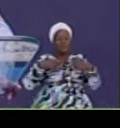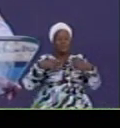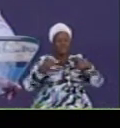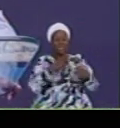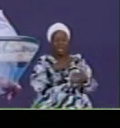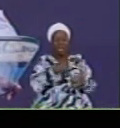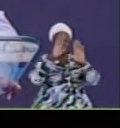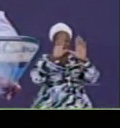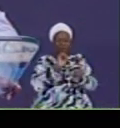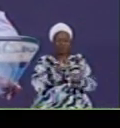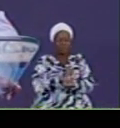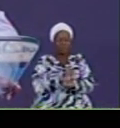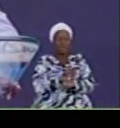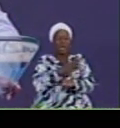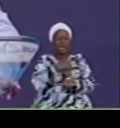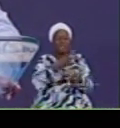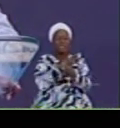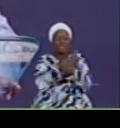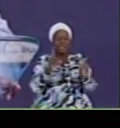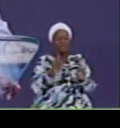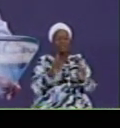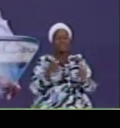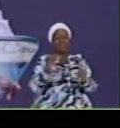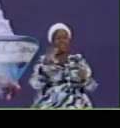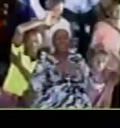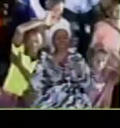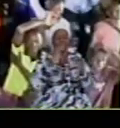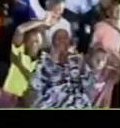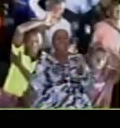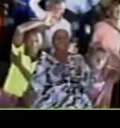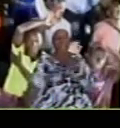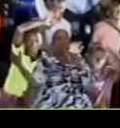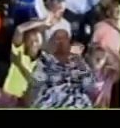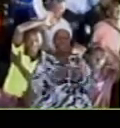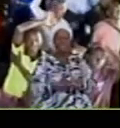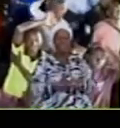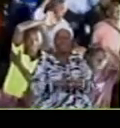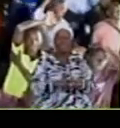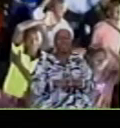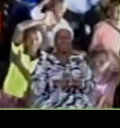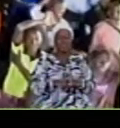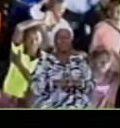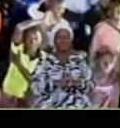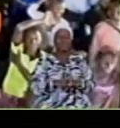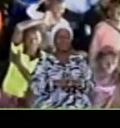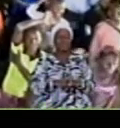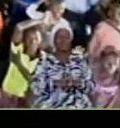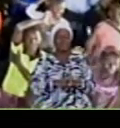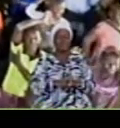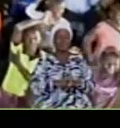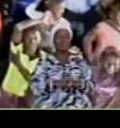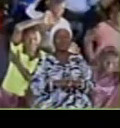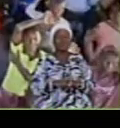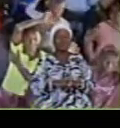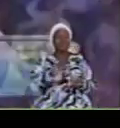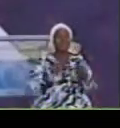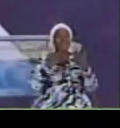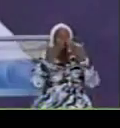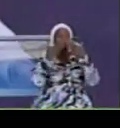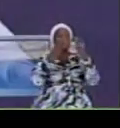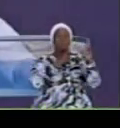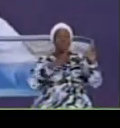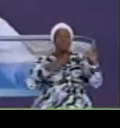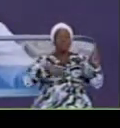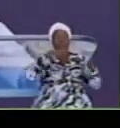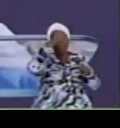a miracle, and deliverance in Jesus' name. Amen. I thank you,